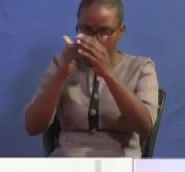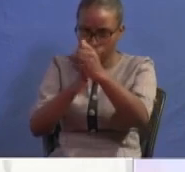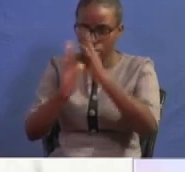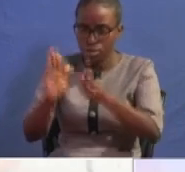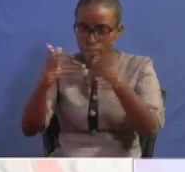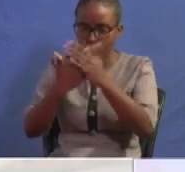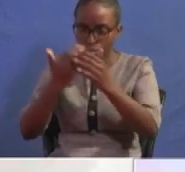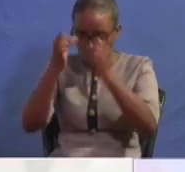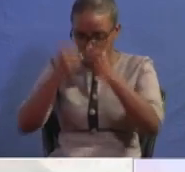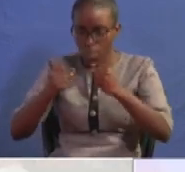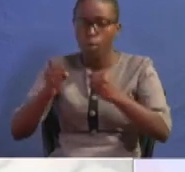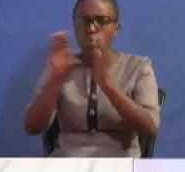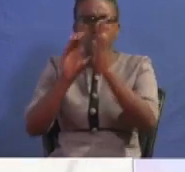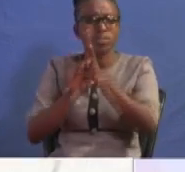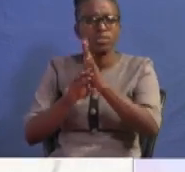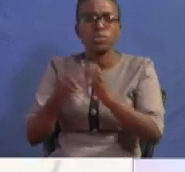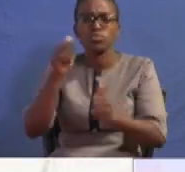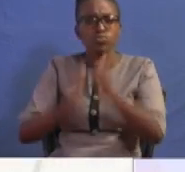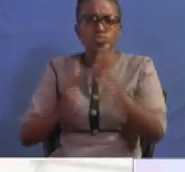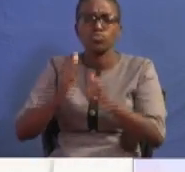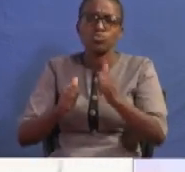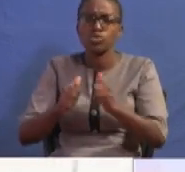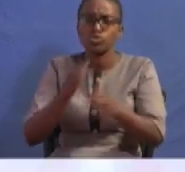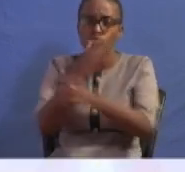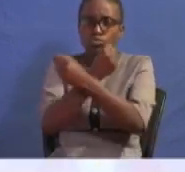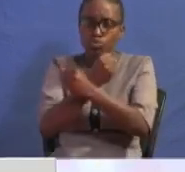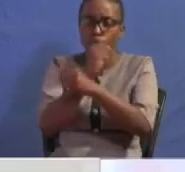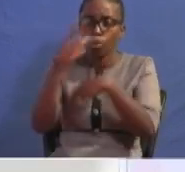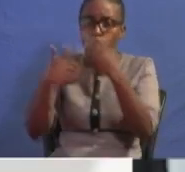Constitution, which safeguards freedom of worship.